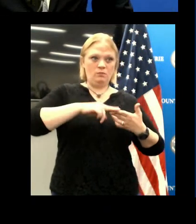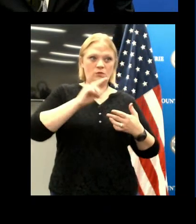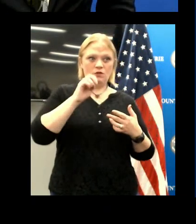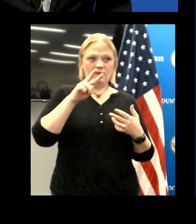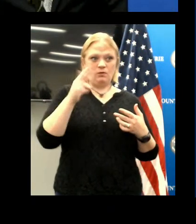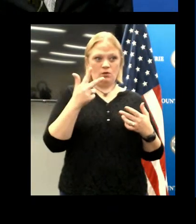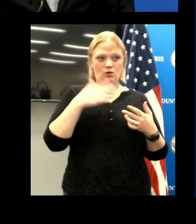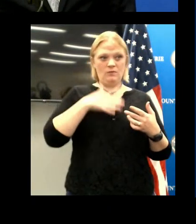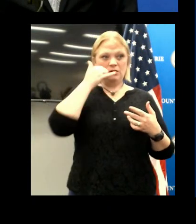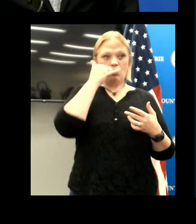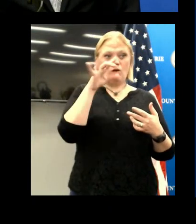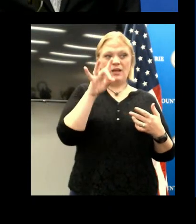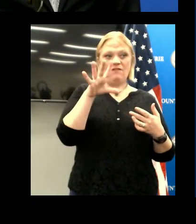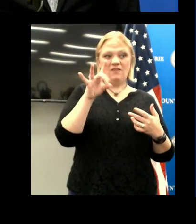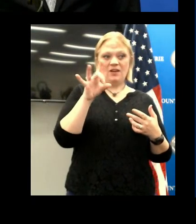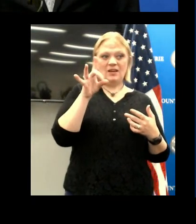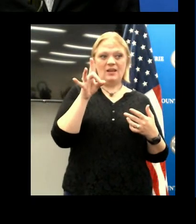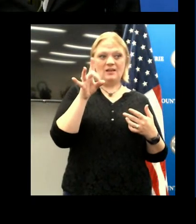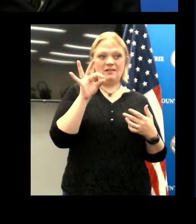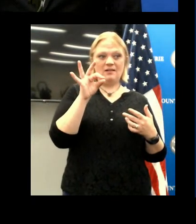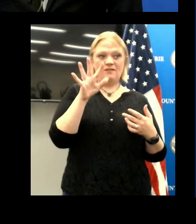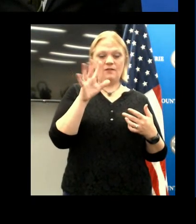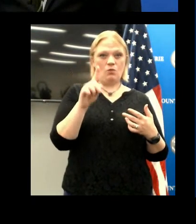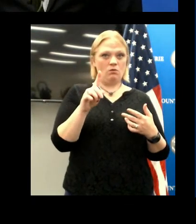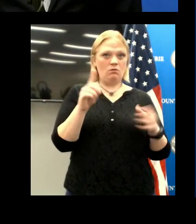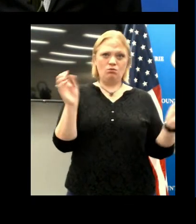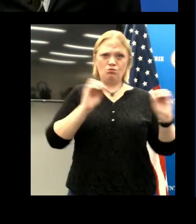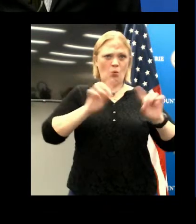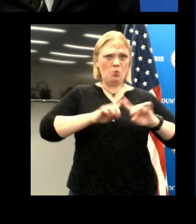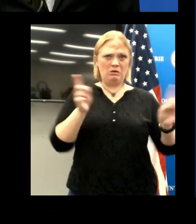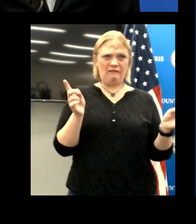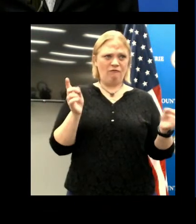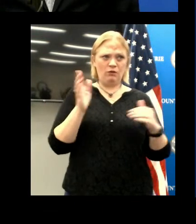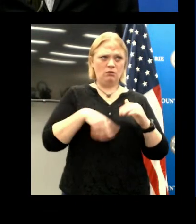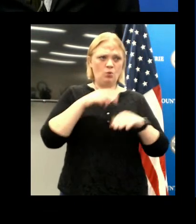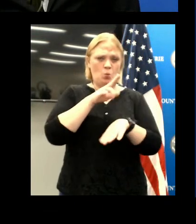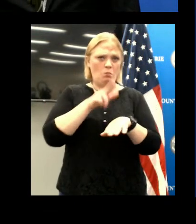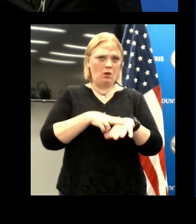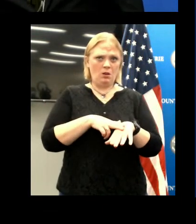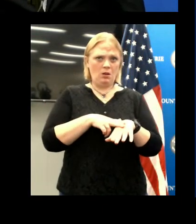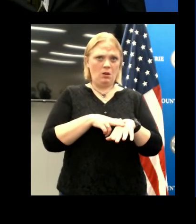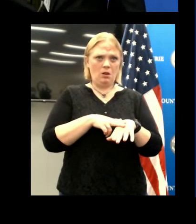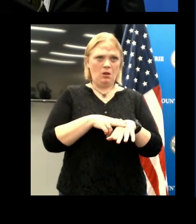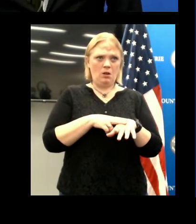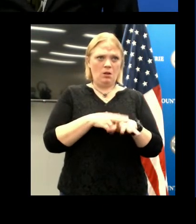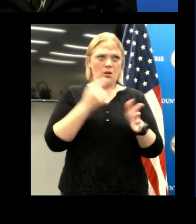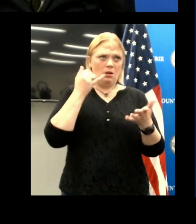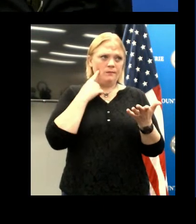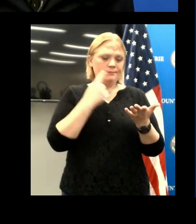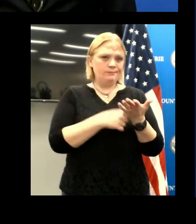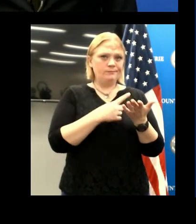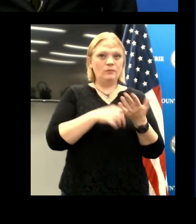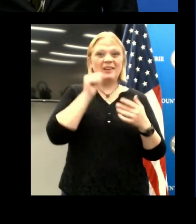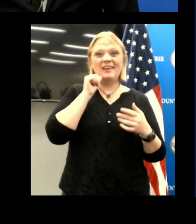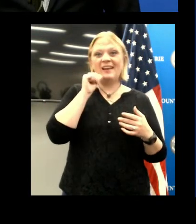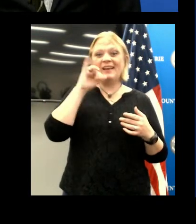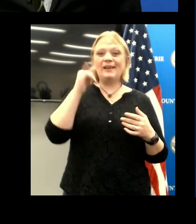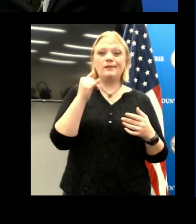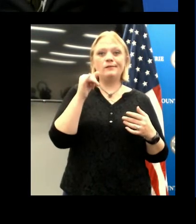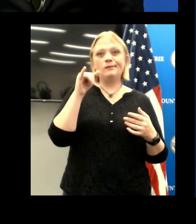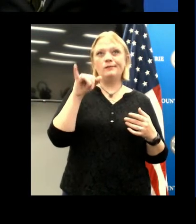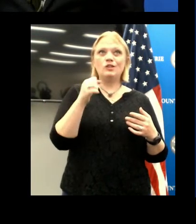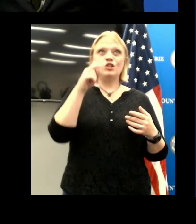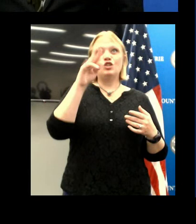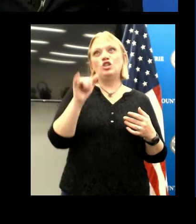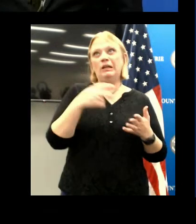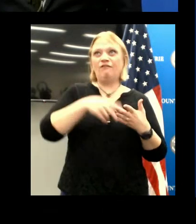please call 858-8951. This is no different than what we normally would have. You've heard me talk about Aunt Ginny before, but let's say Aunt Ginny fell